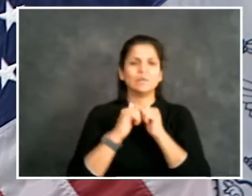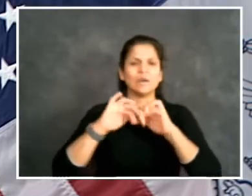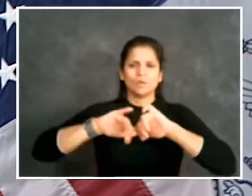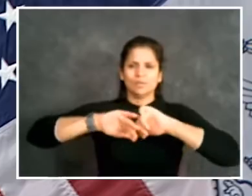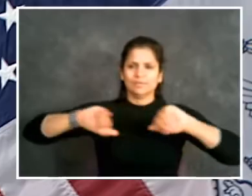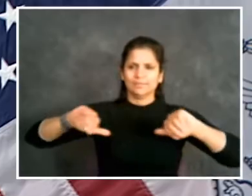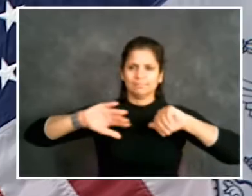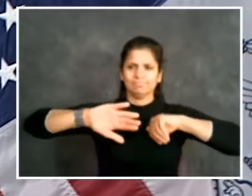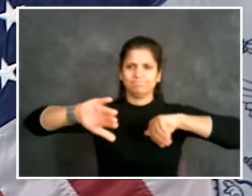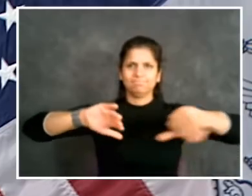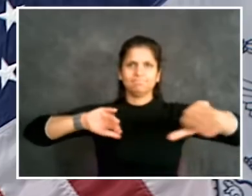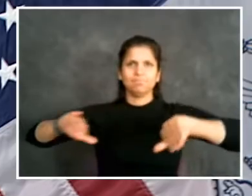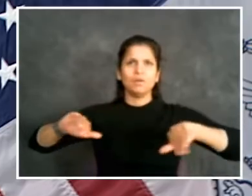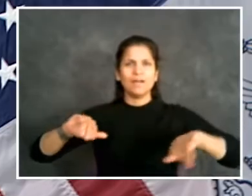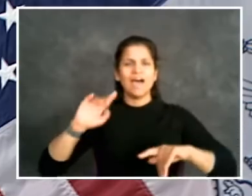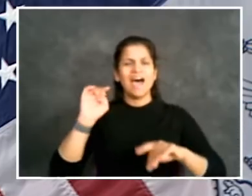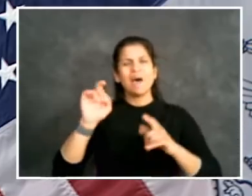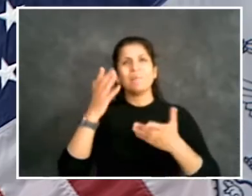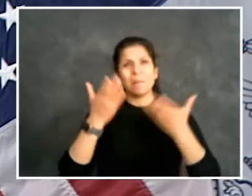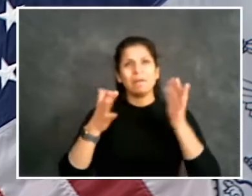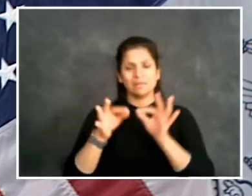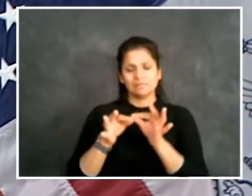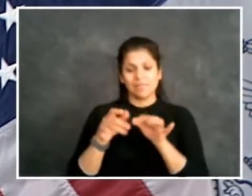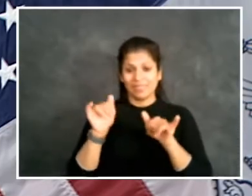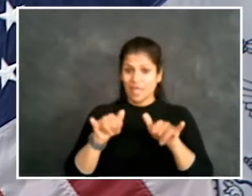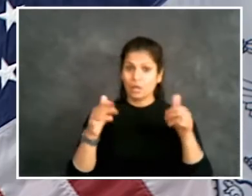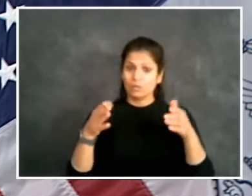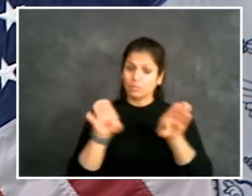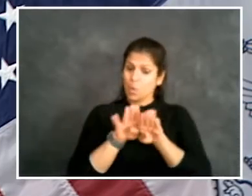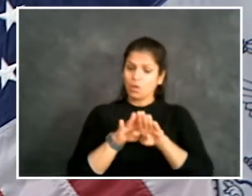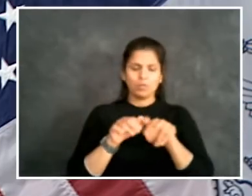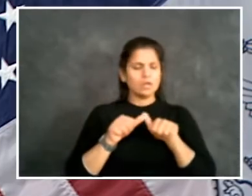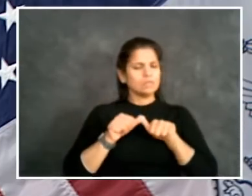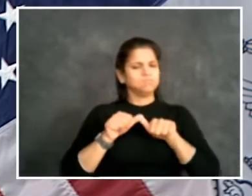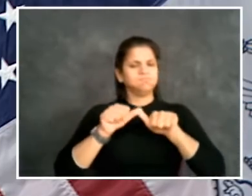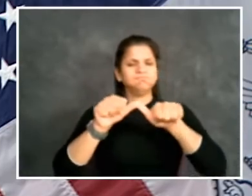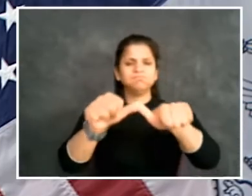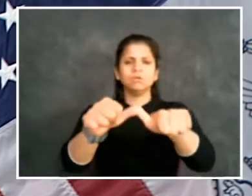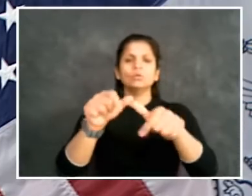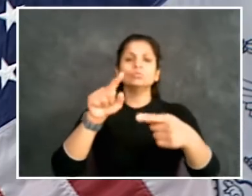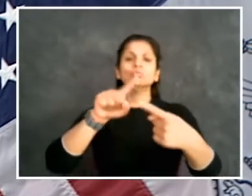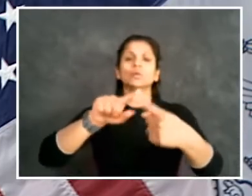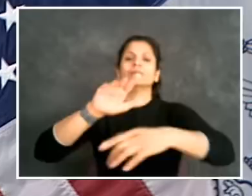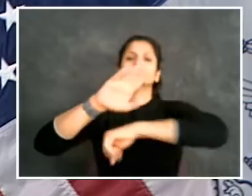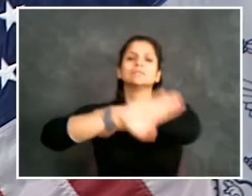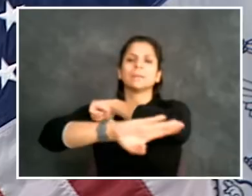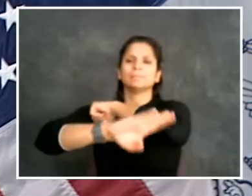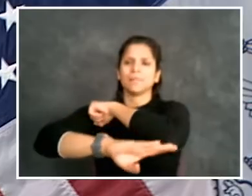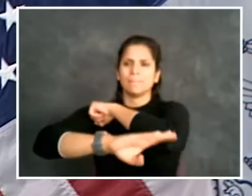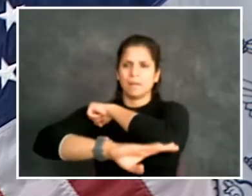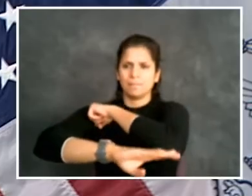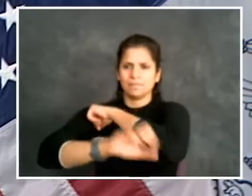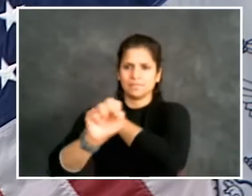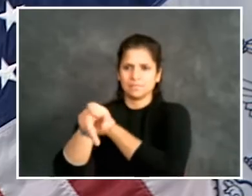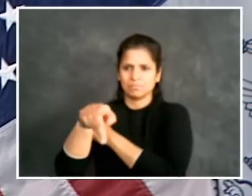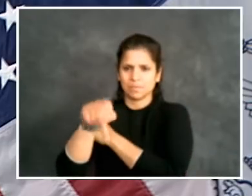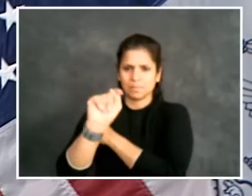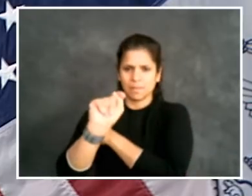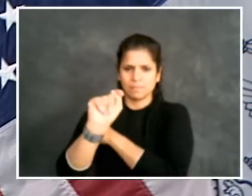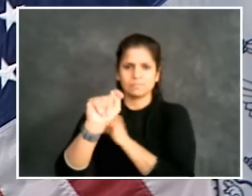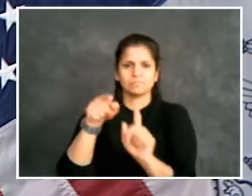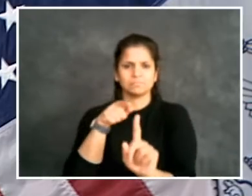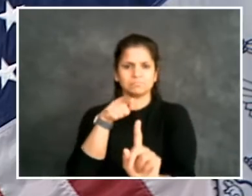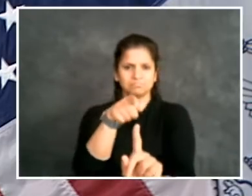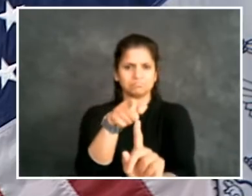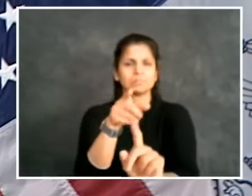September. And it's going to take a lot of work to get it right for September. But that's the right goal. But on other